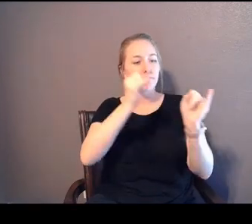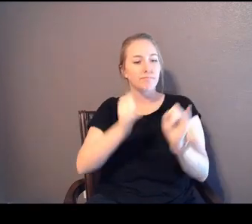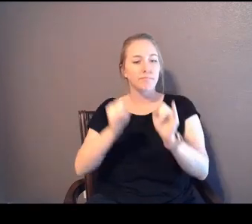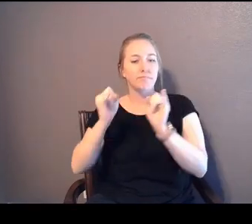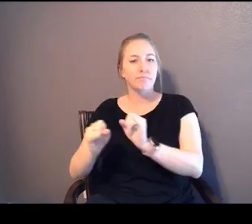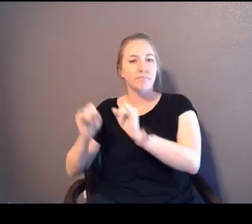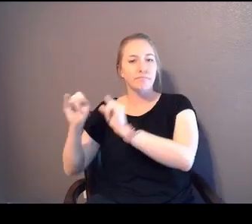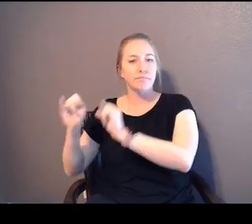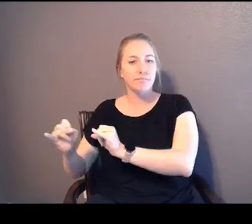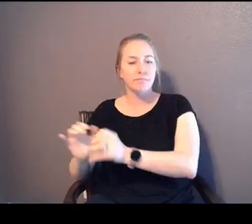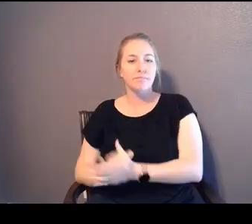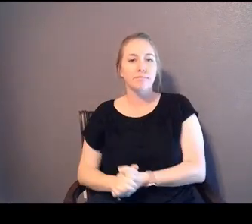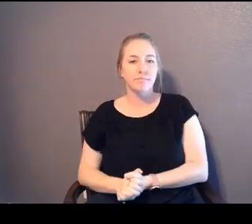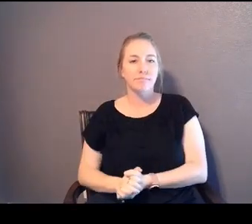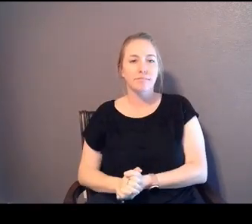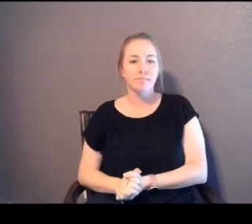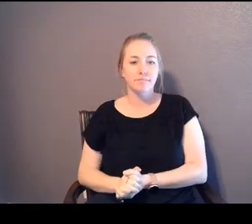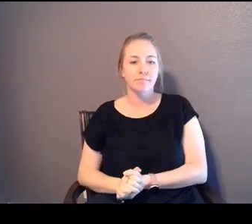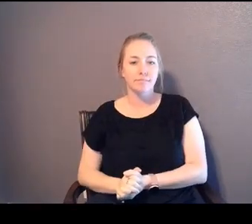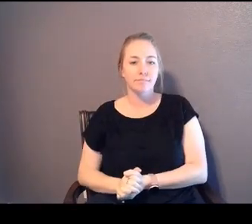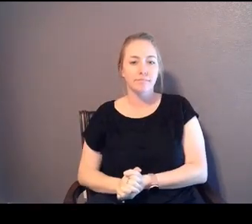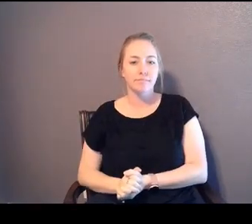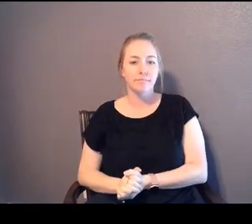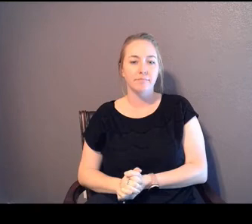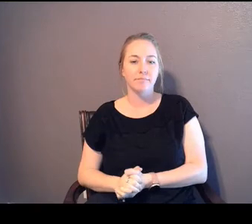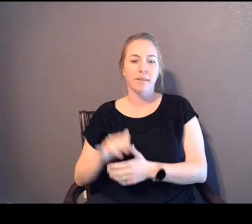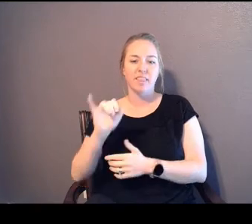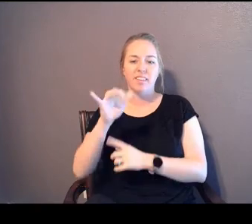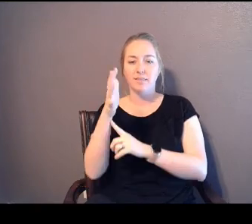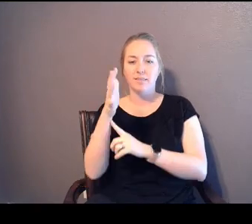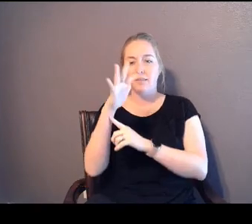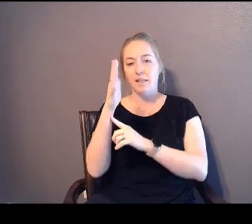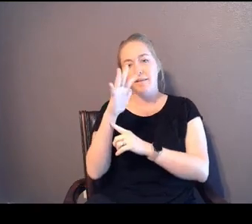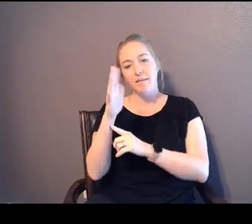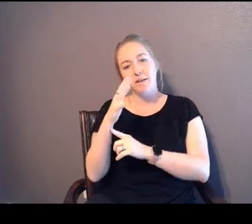So these leaves kind of come out here.